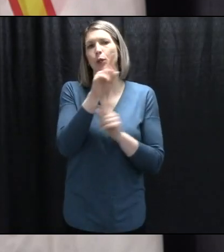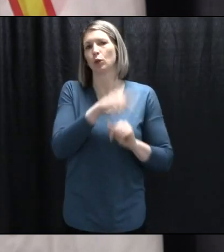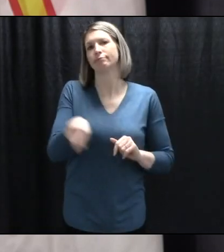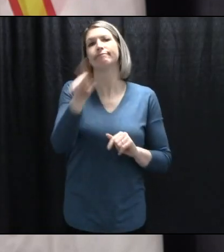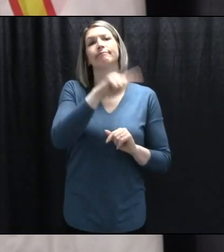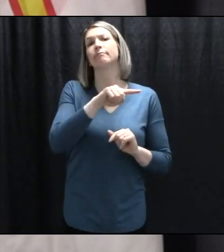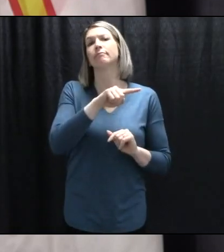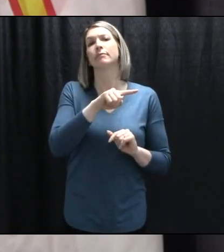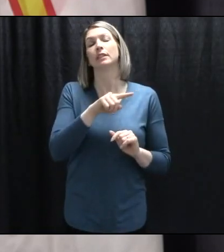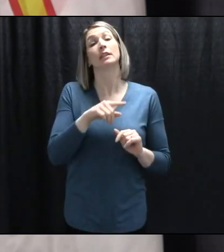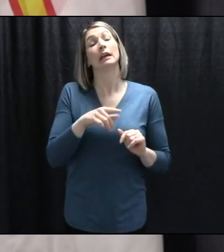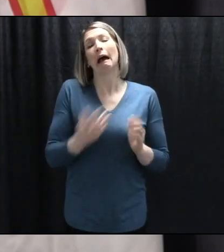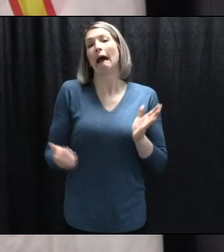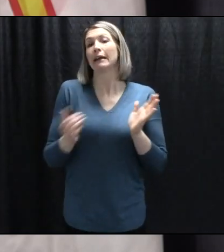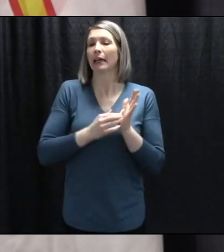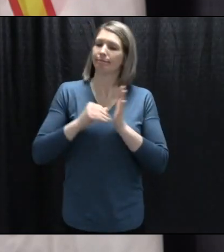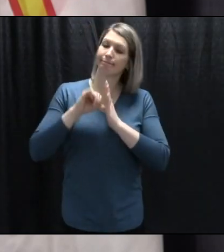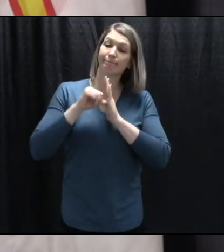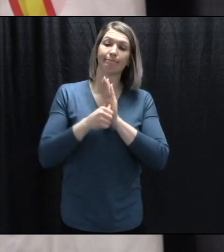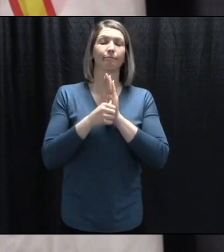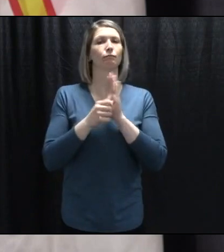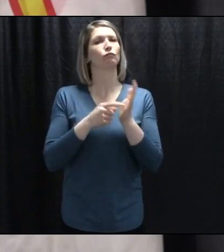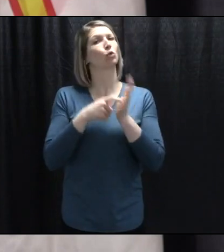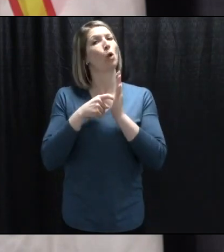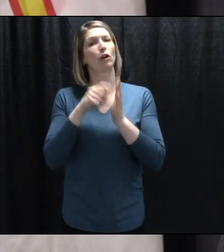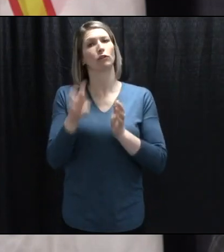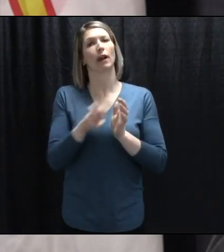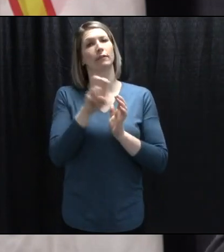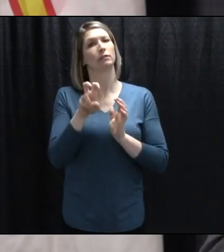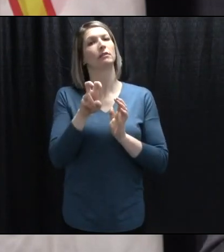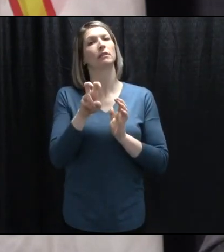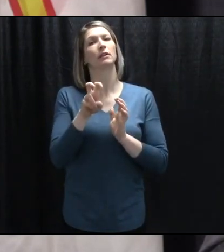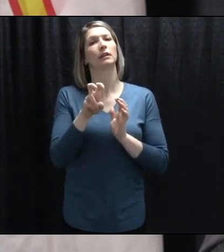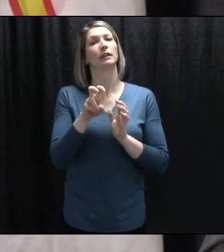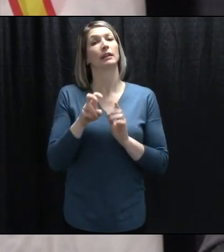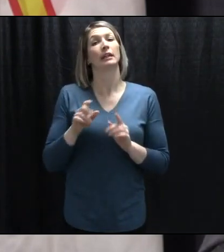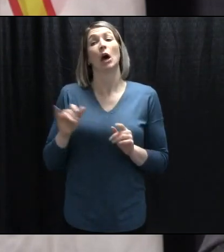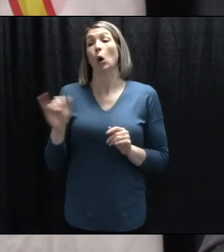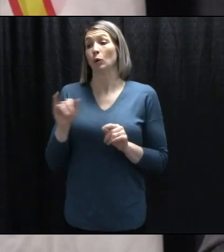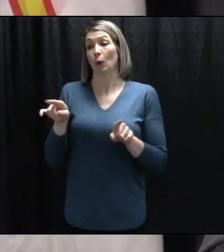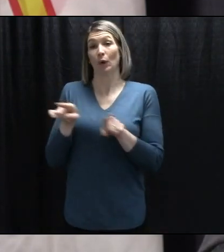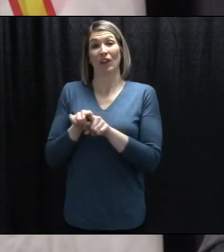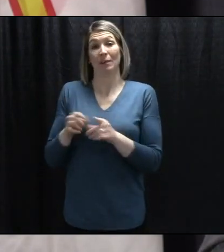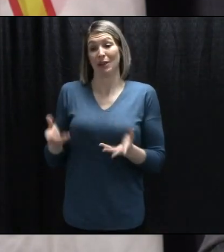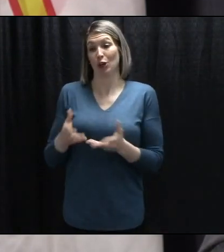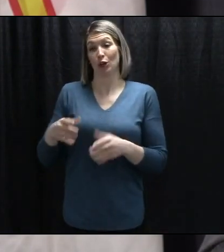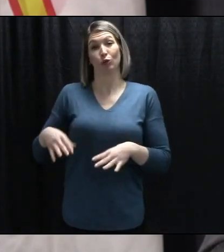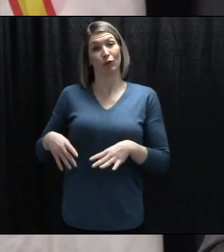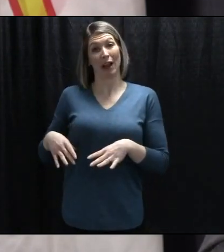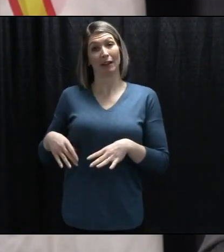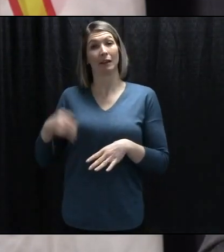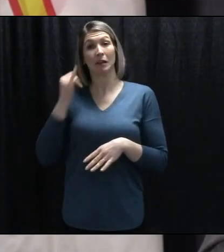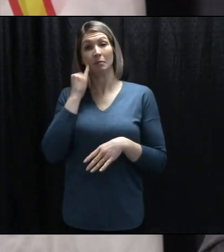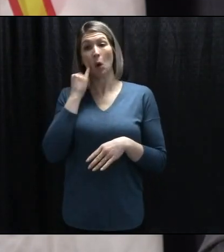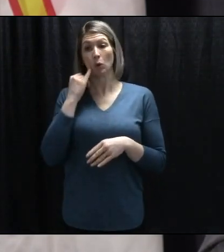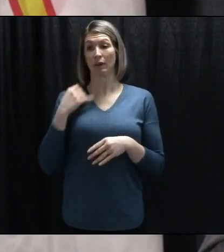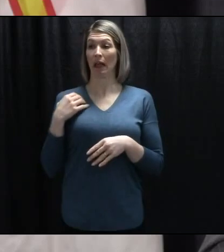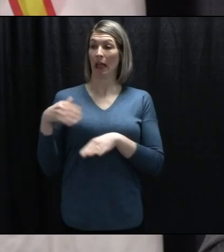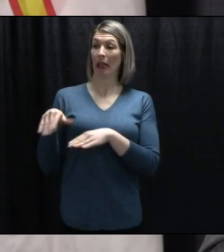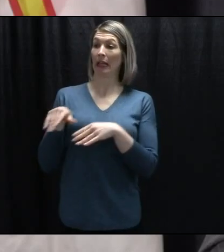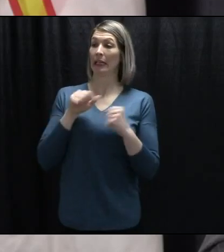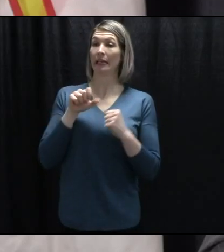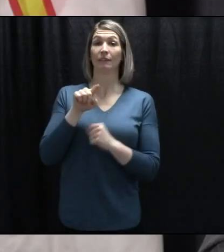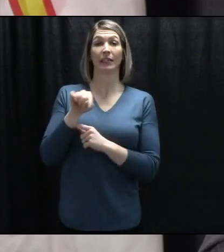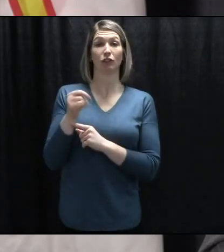only, and we have the various mechanisms in place in Labrador. But the same is true for any area of the province. If you're leaving St. John's and you're going